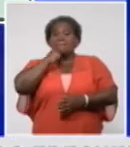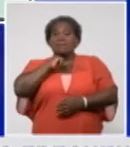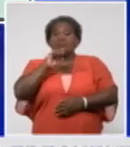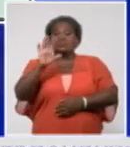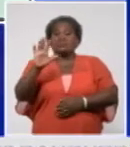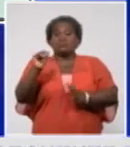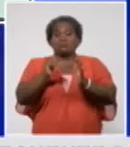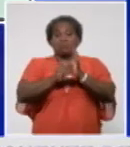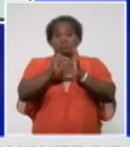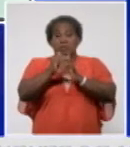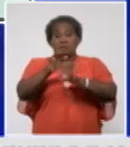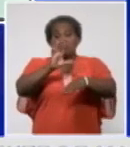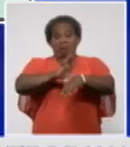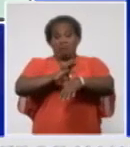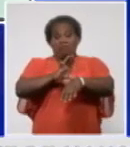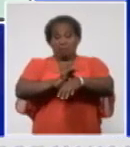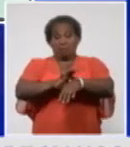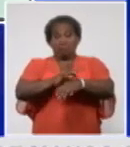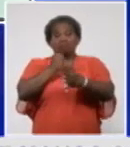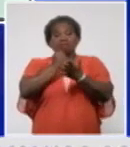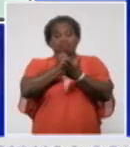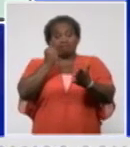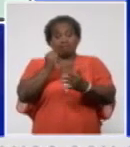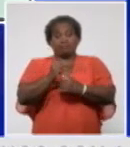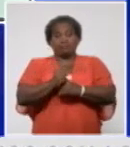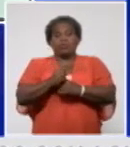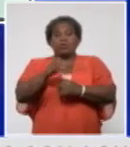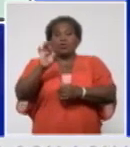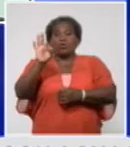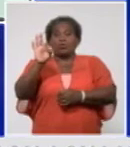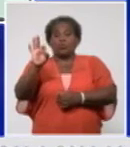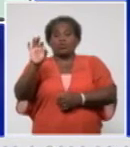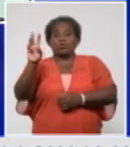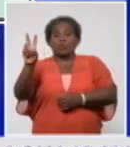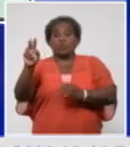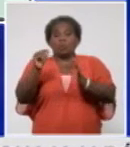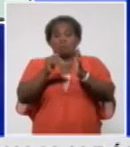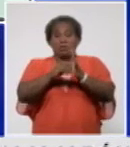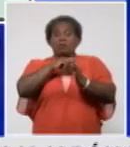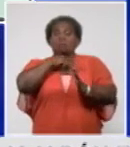82,066 fatalities, and Brazil, with